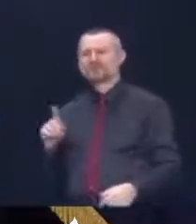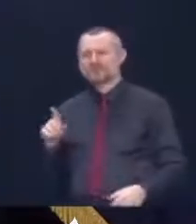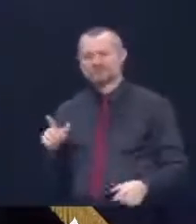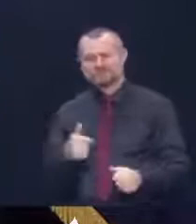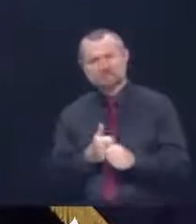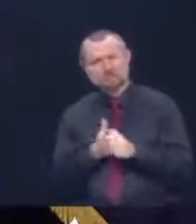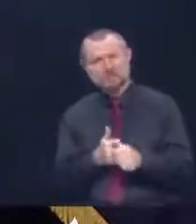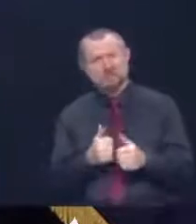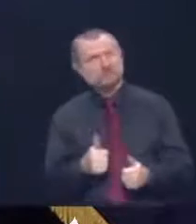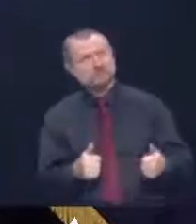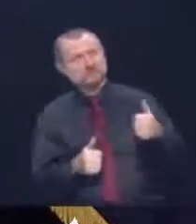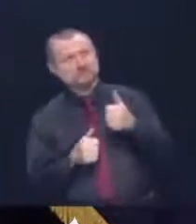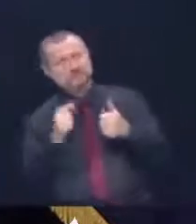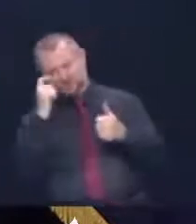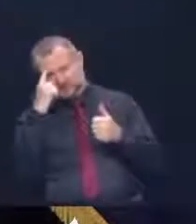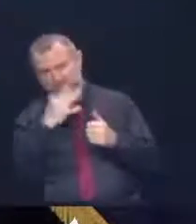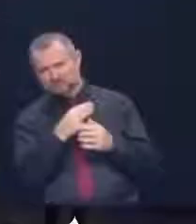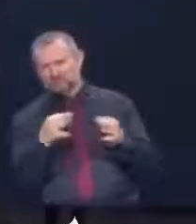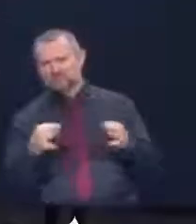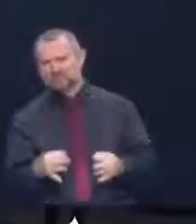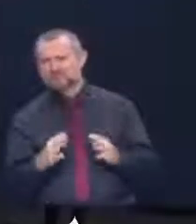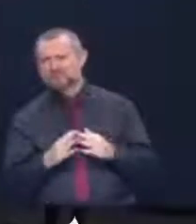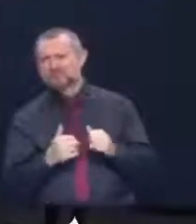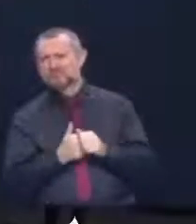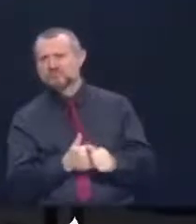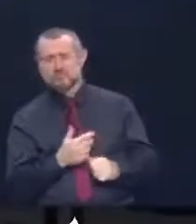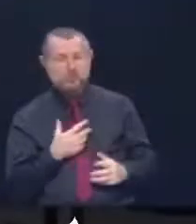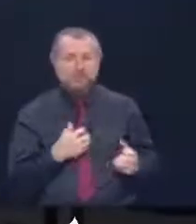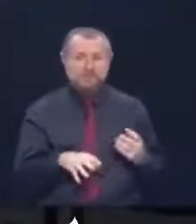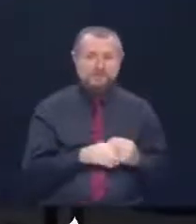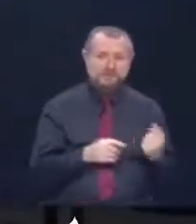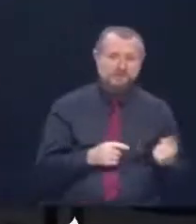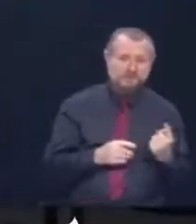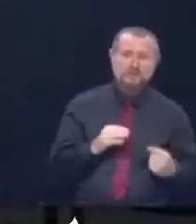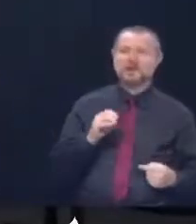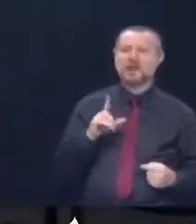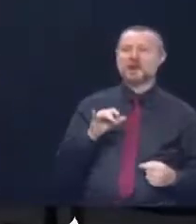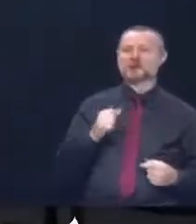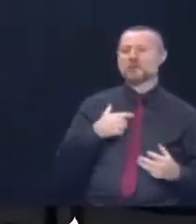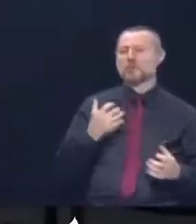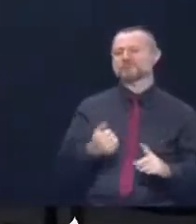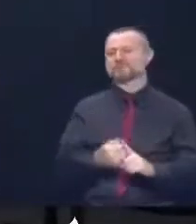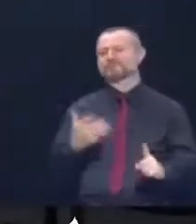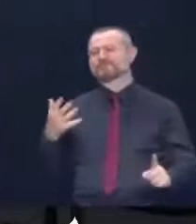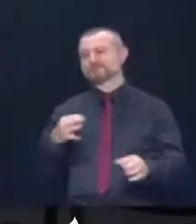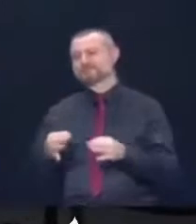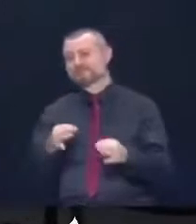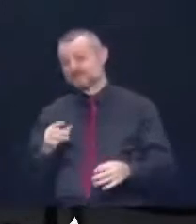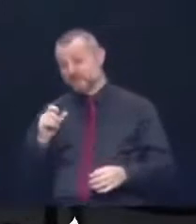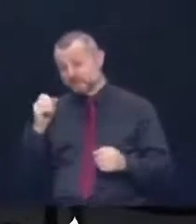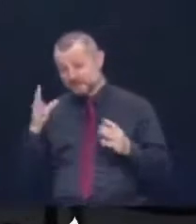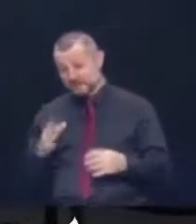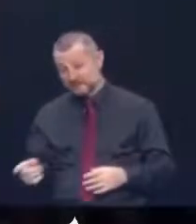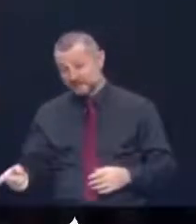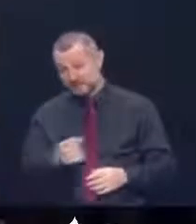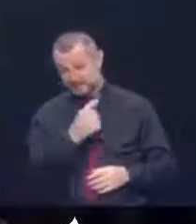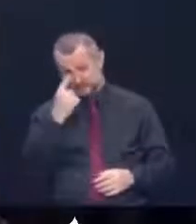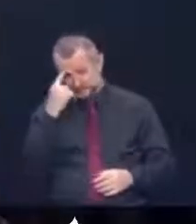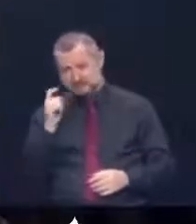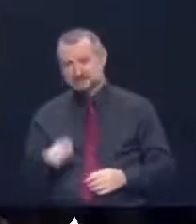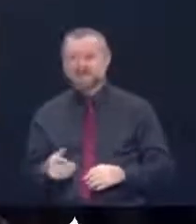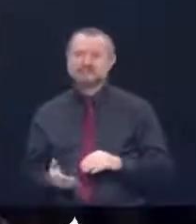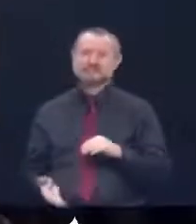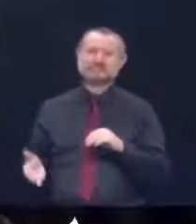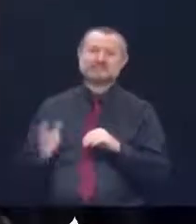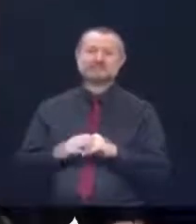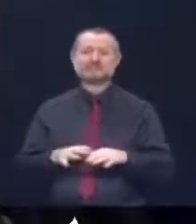obligation. Do you have another point? No, and I would also just add that for the teachers, a lot of them had to go above and beyond and figure out